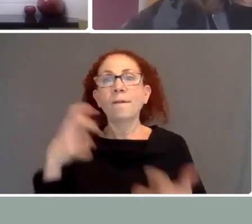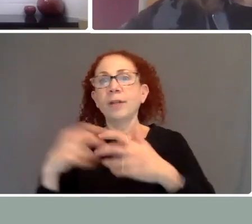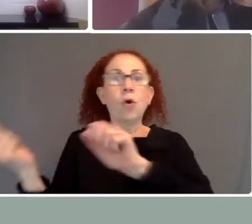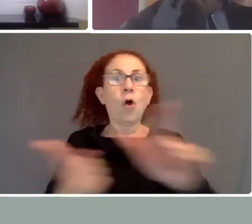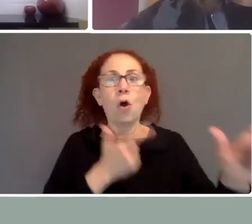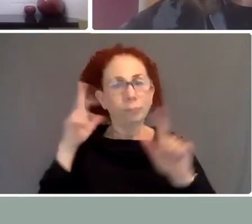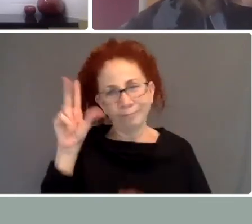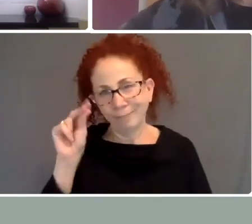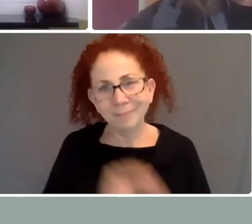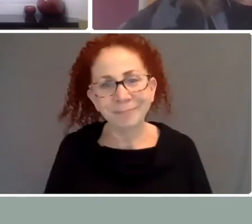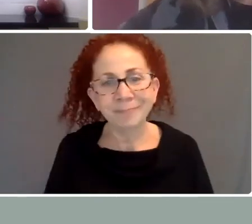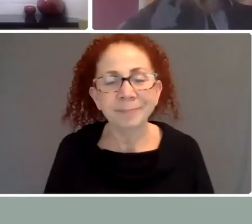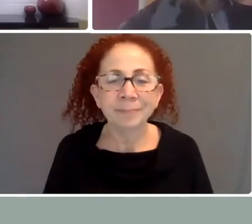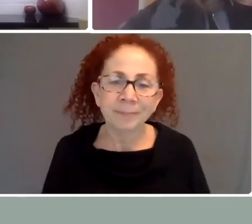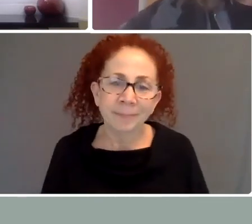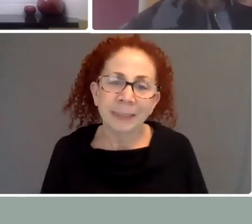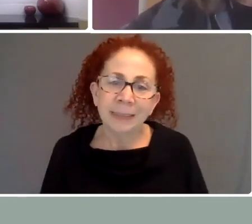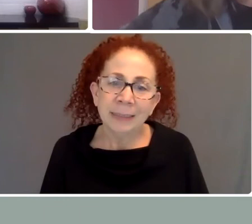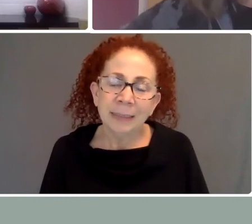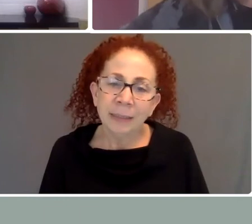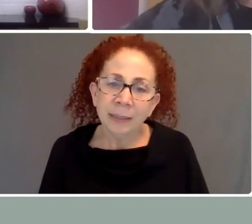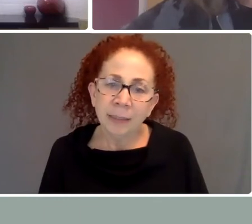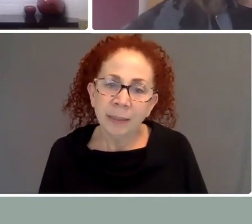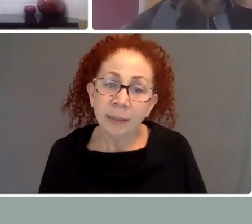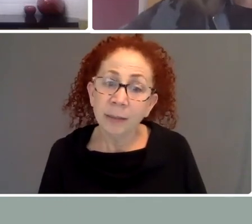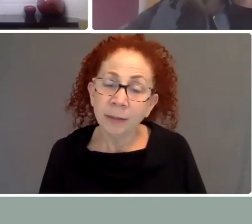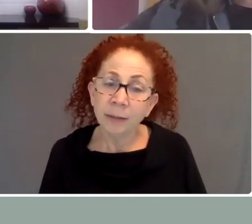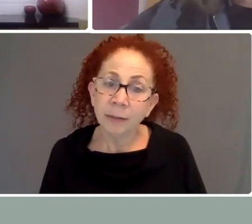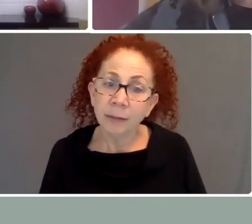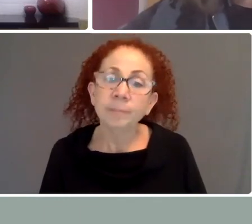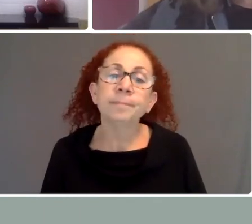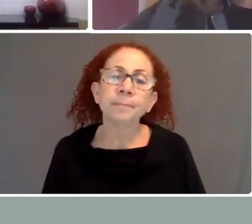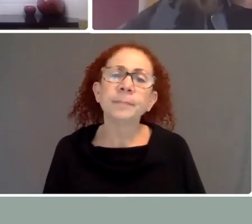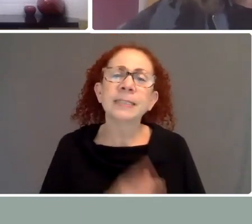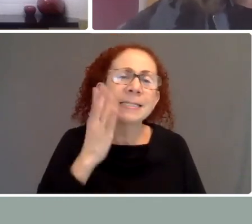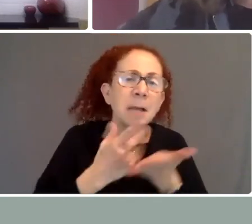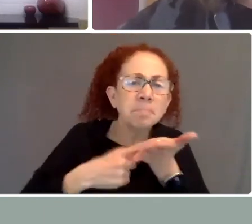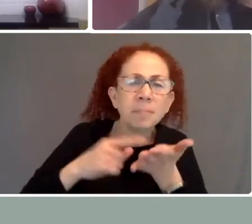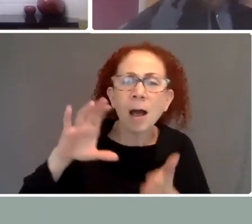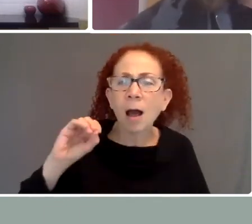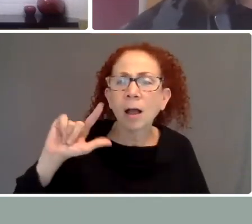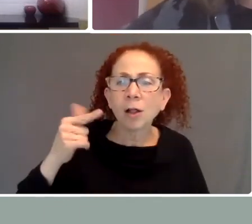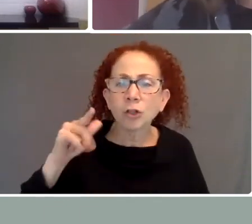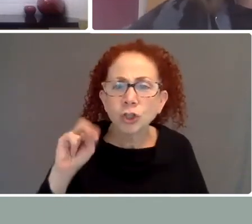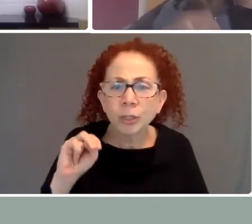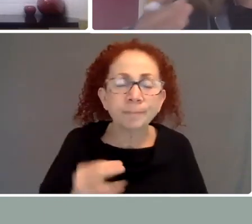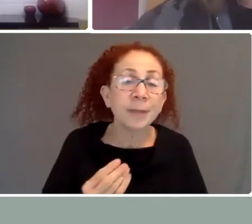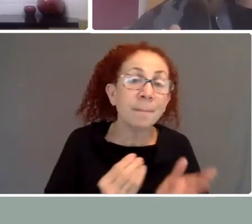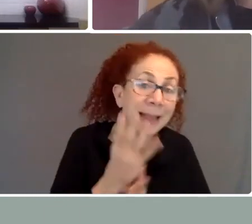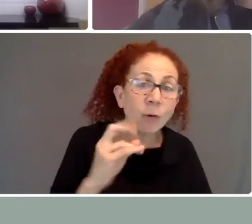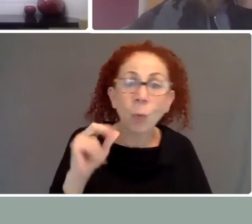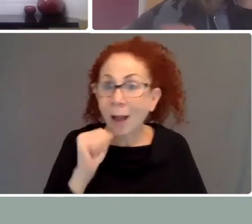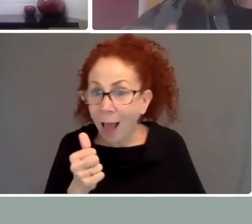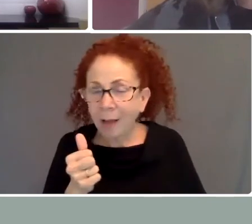for everyone. Got it. There's some questions about collagen, plant-based or not. I feel like this